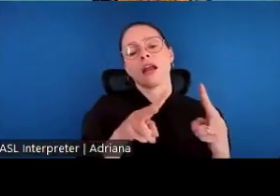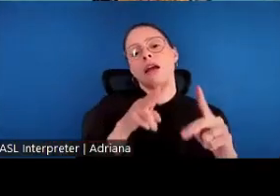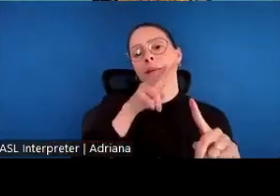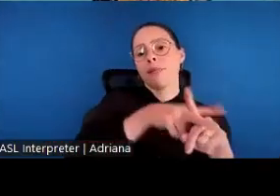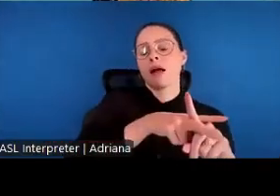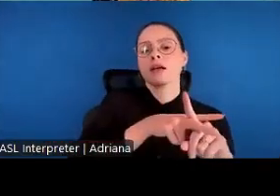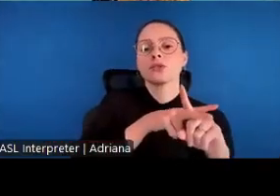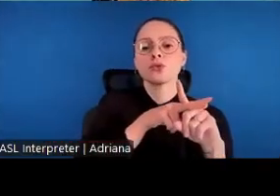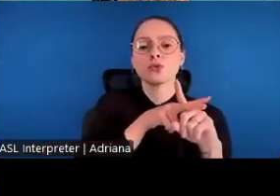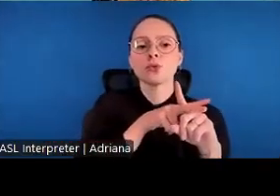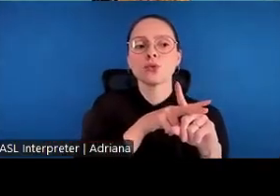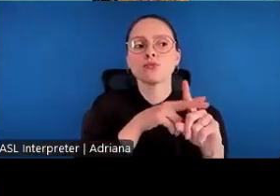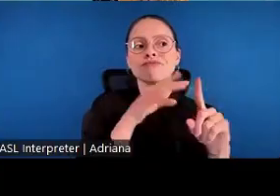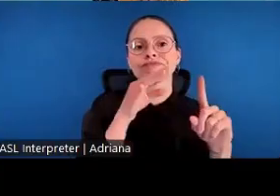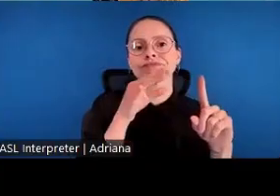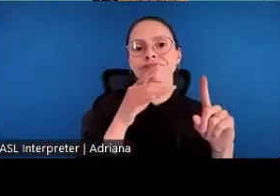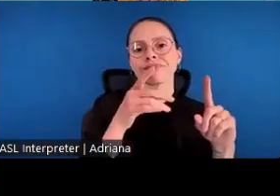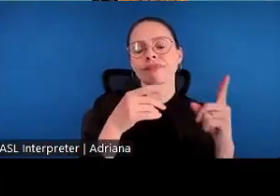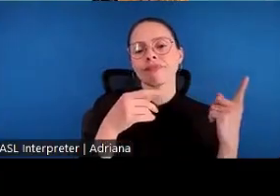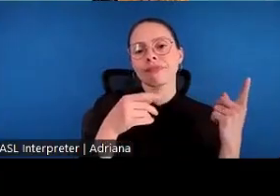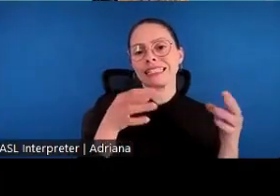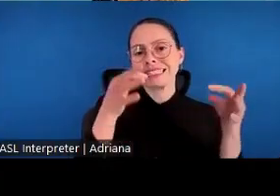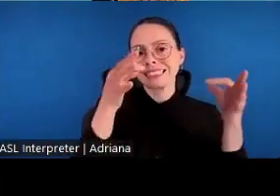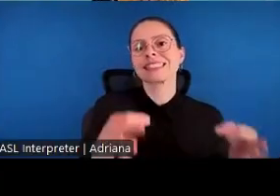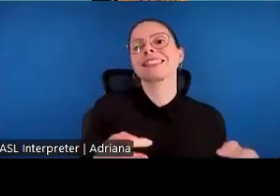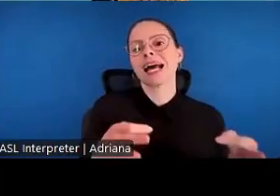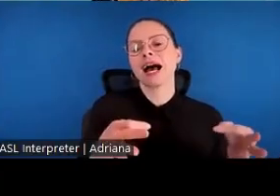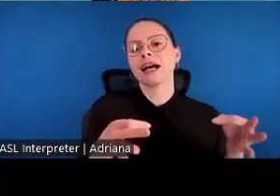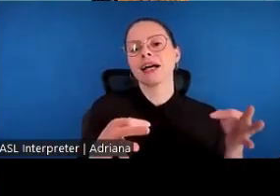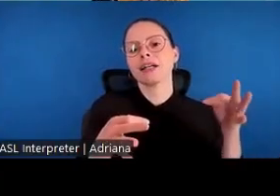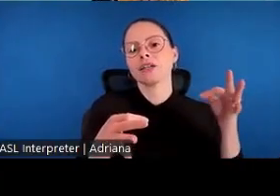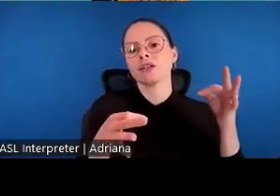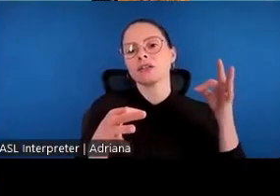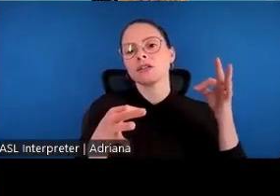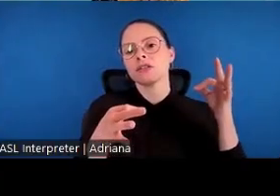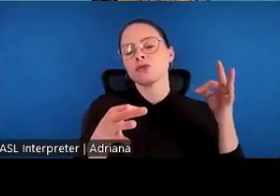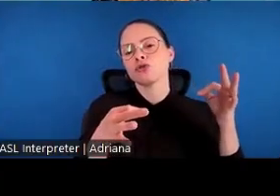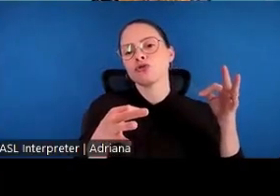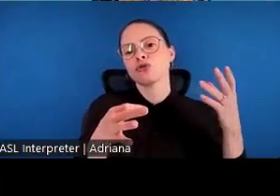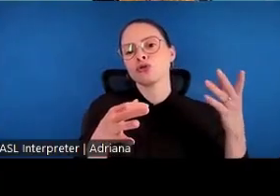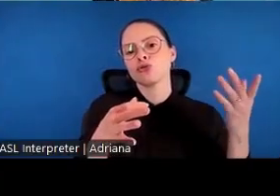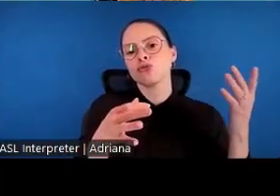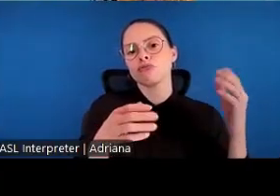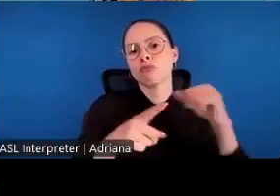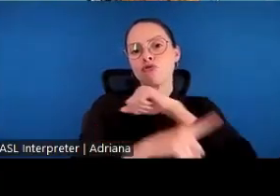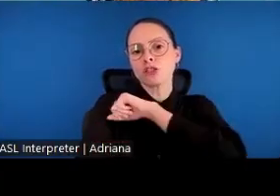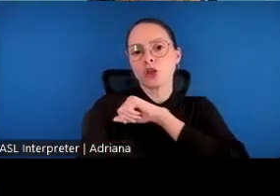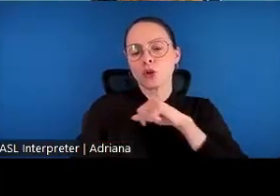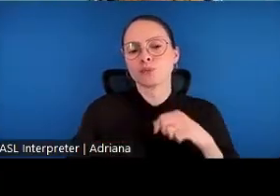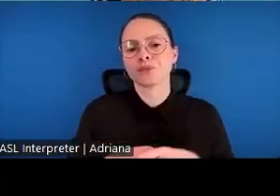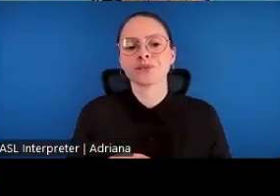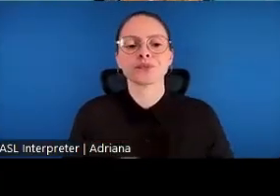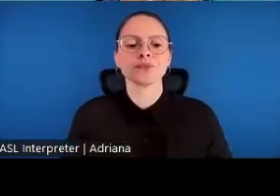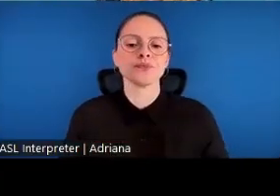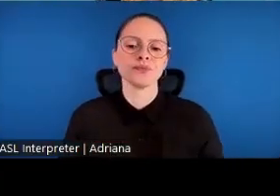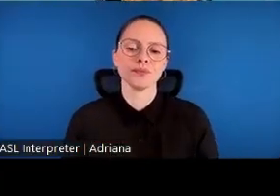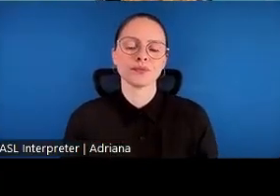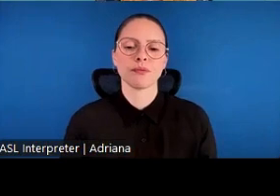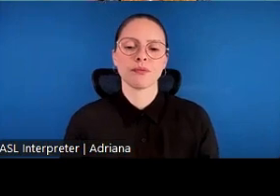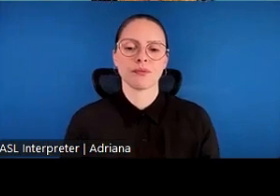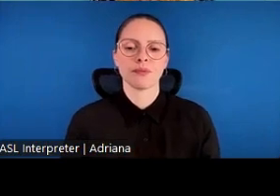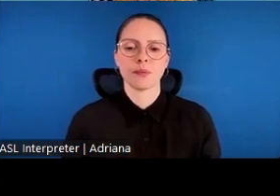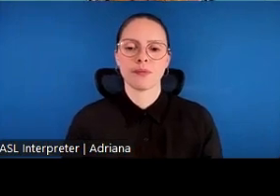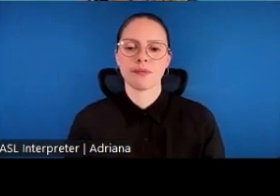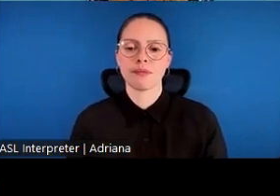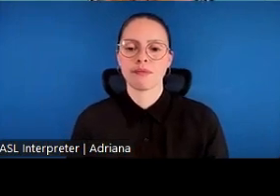to decide to prosecute. So I just wanted to sidebar on that because we haven't really mentioned the Office of Complex Investigations. And